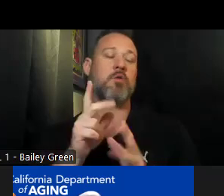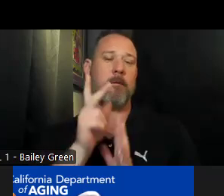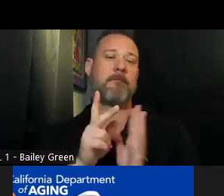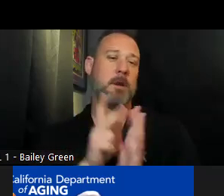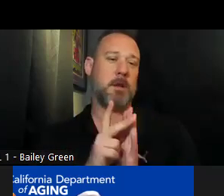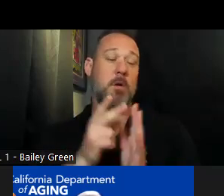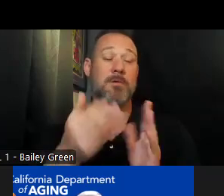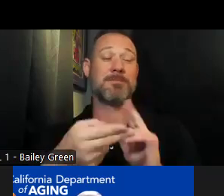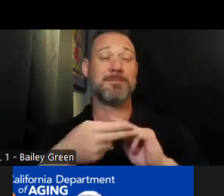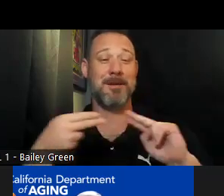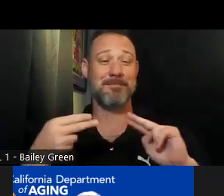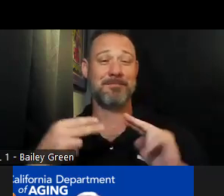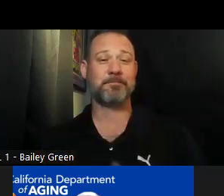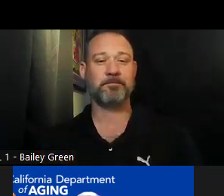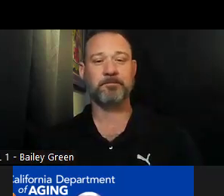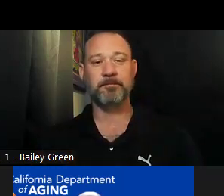slide.